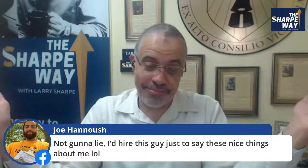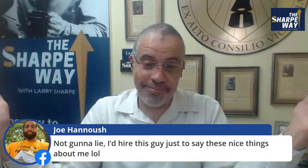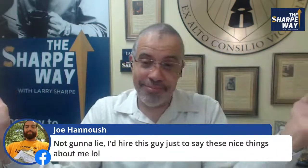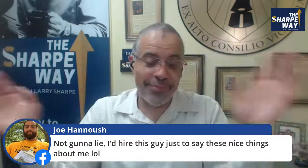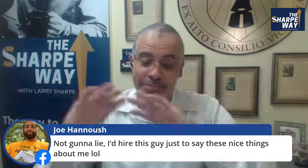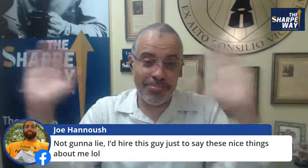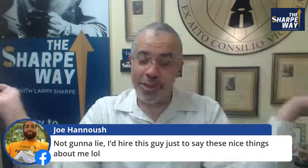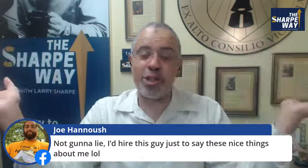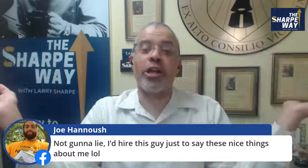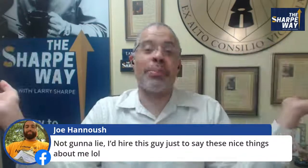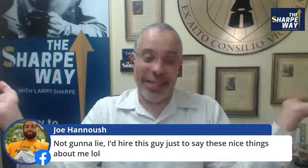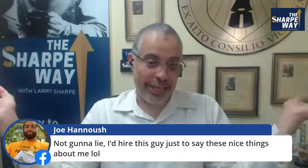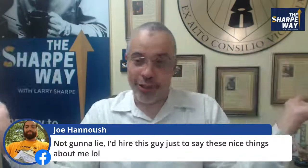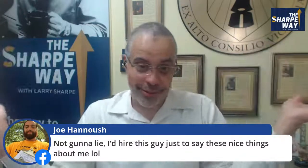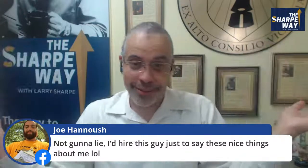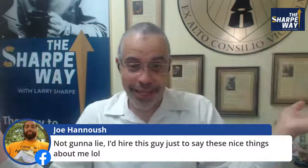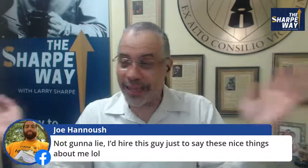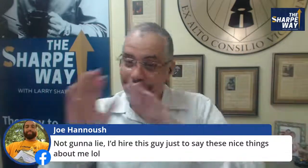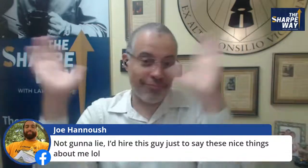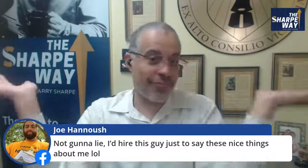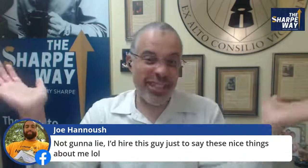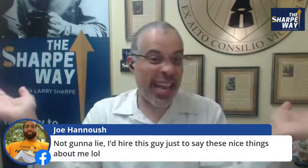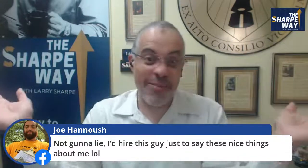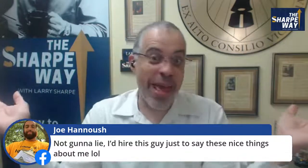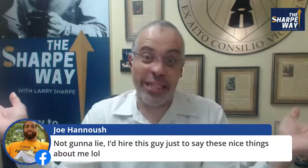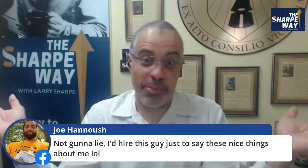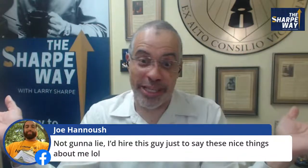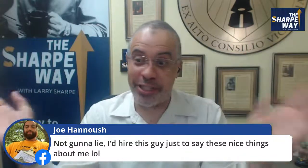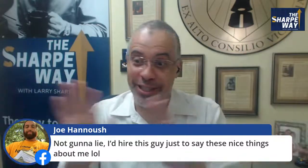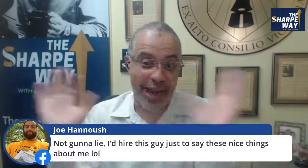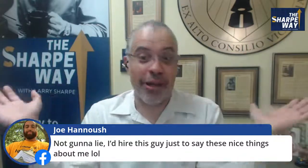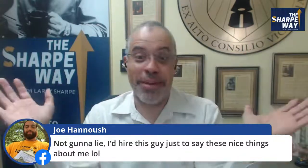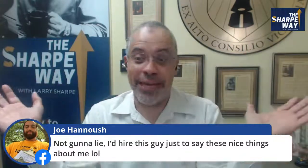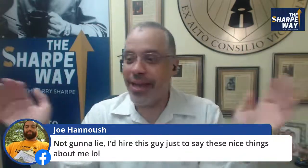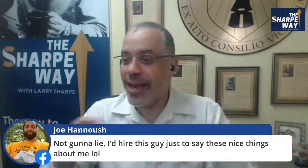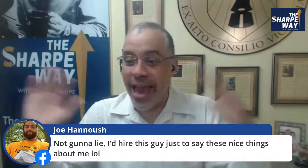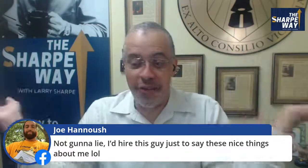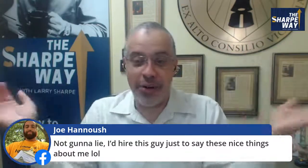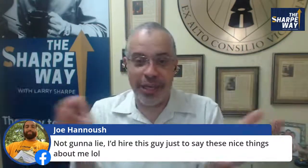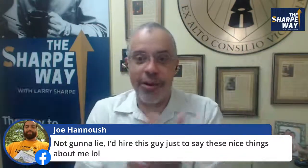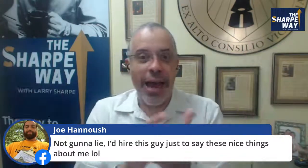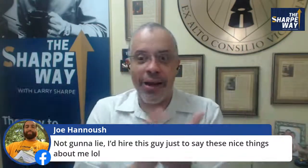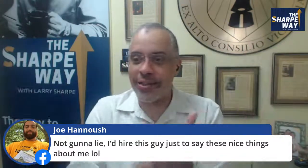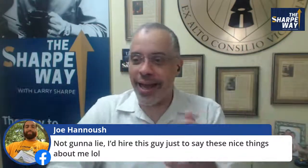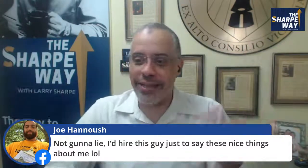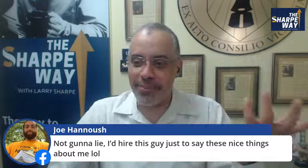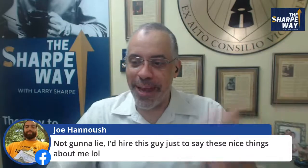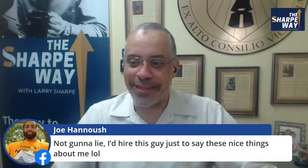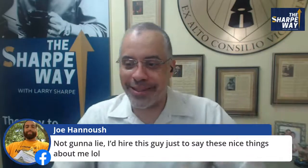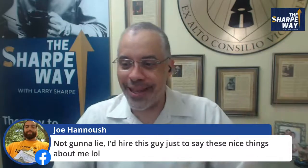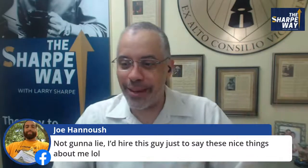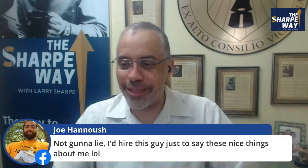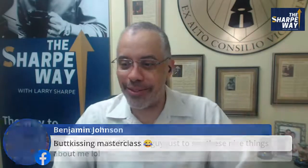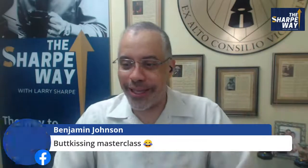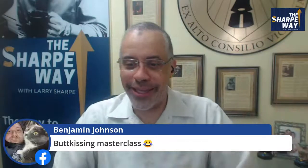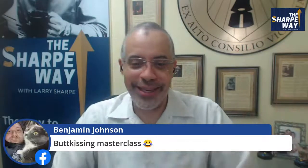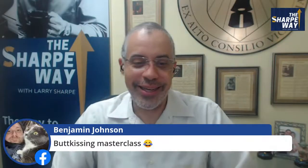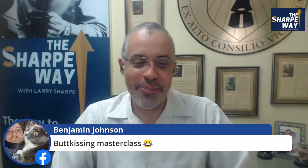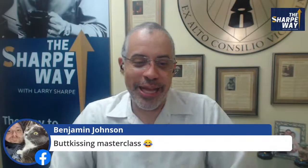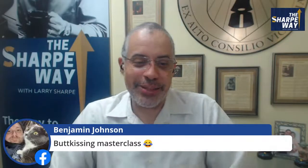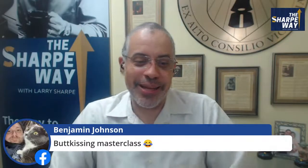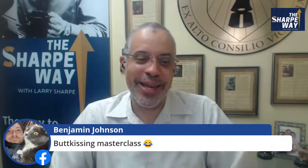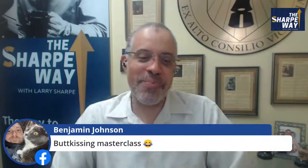Just start the butt kissing. Like 10 minutes of butt kissing and I'll come in. And everyone will think, wow, this guy's the best.